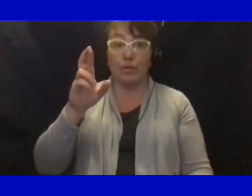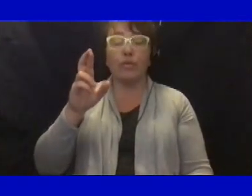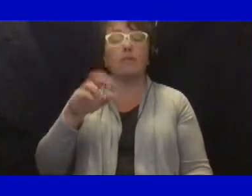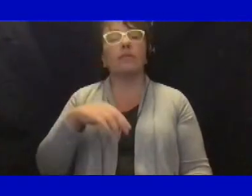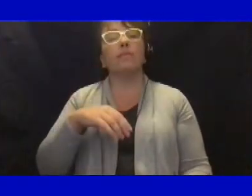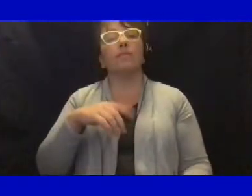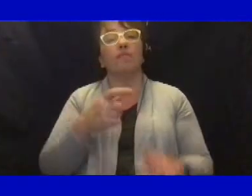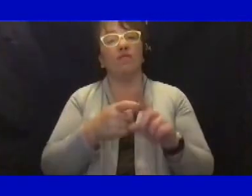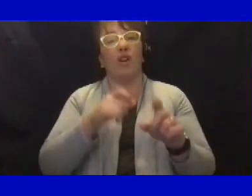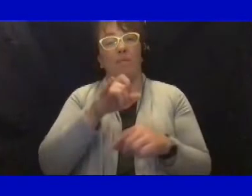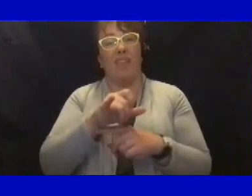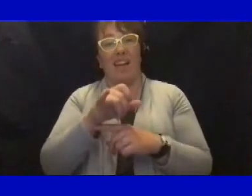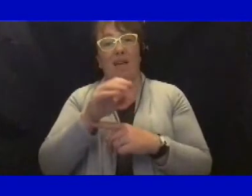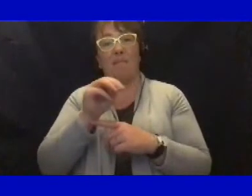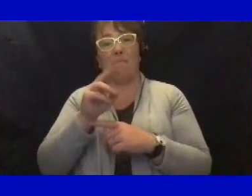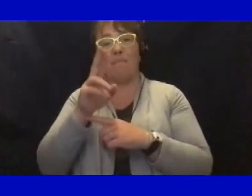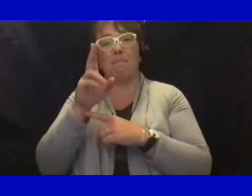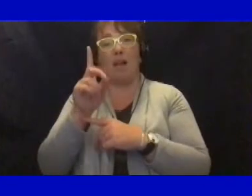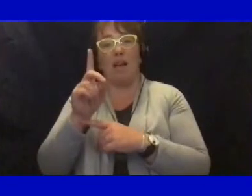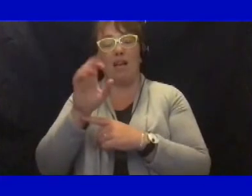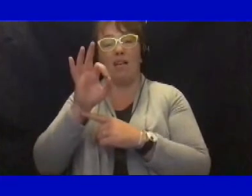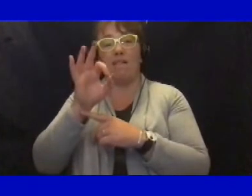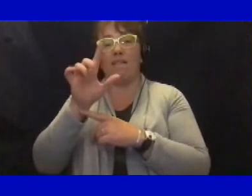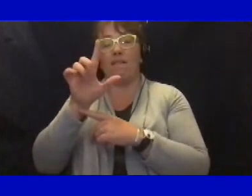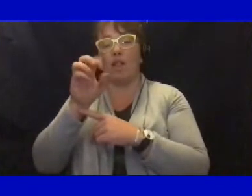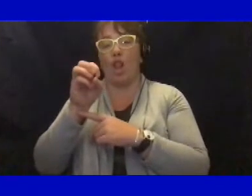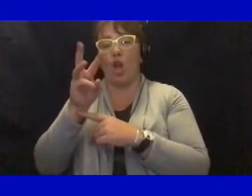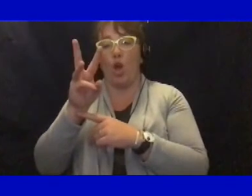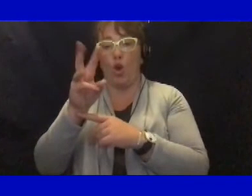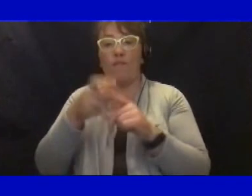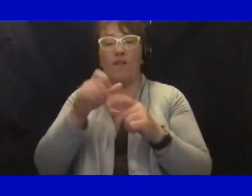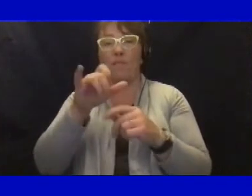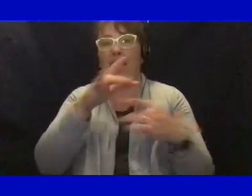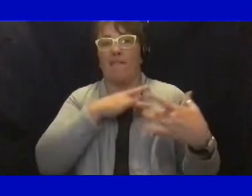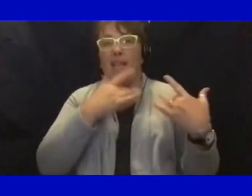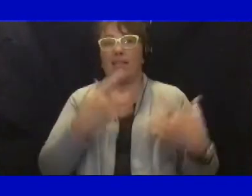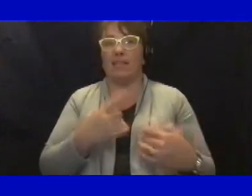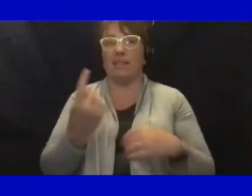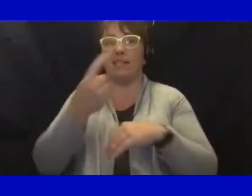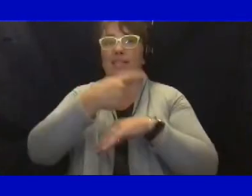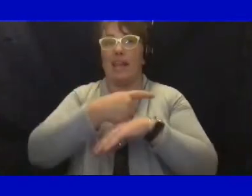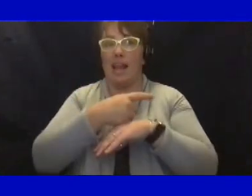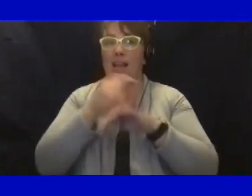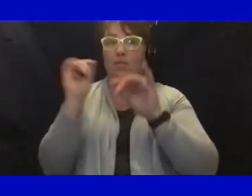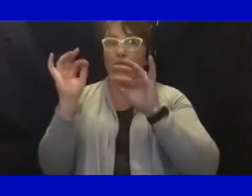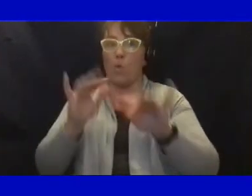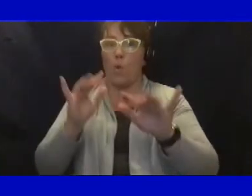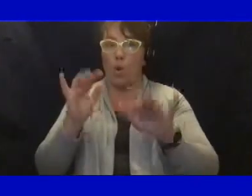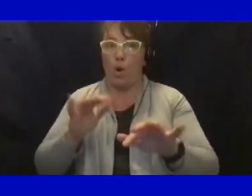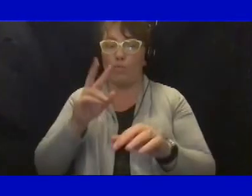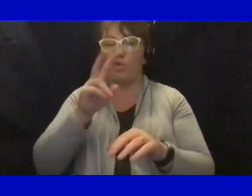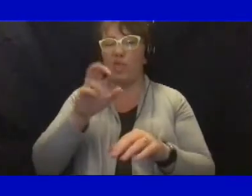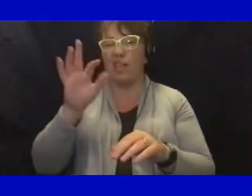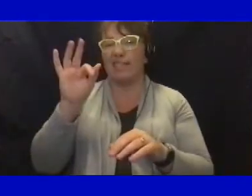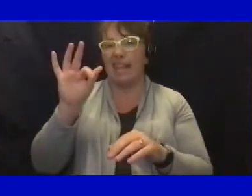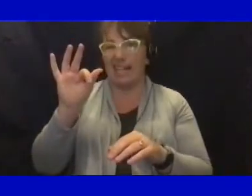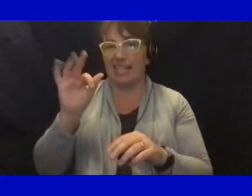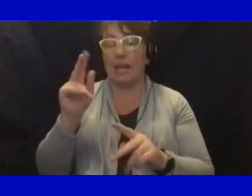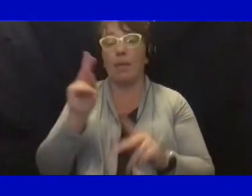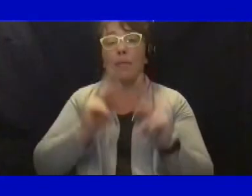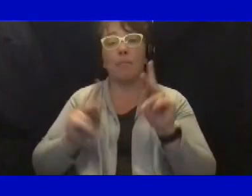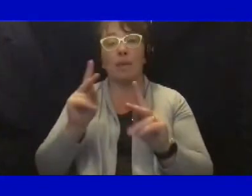in 2016 and the Valentine's Day storm from 2019, I think the residents in this area probably have